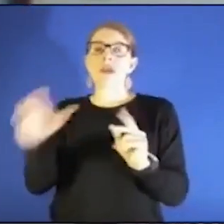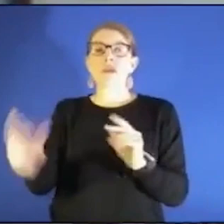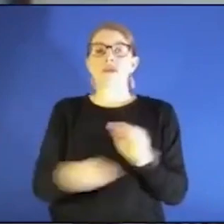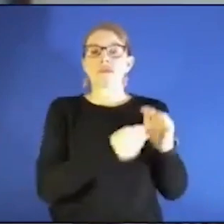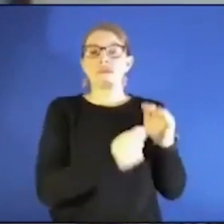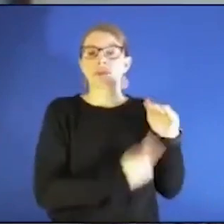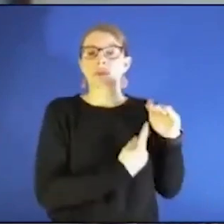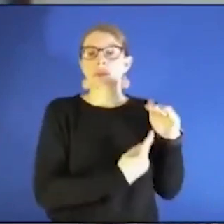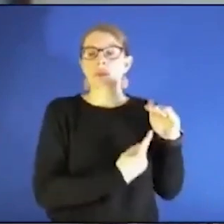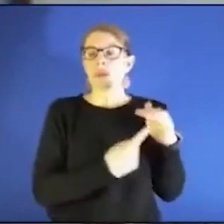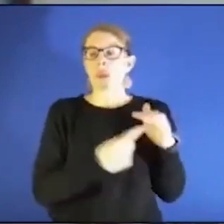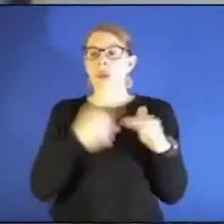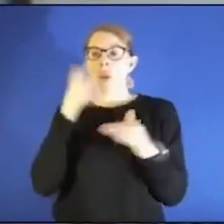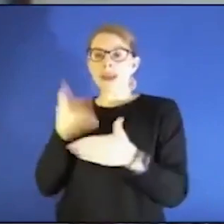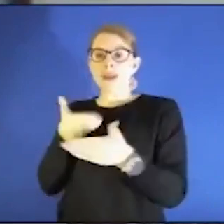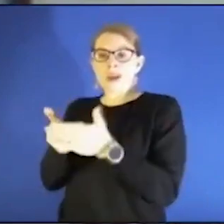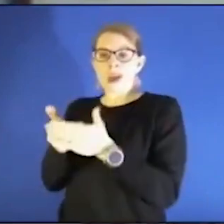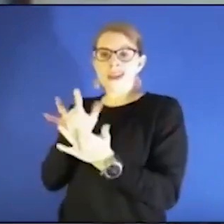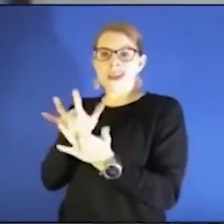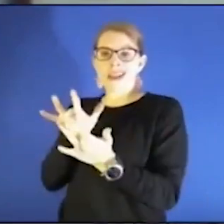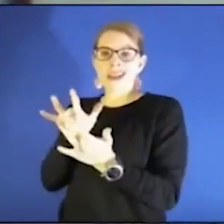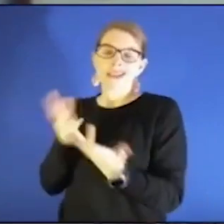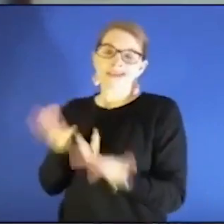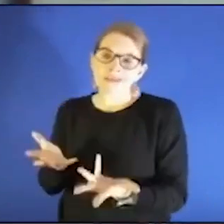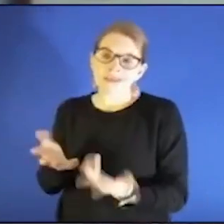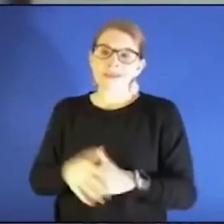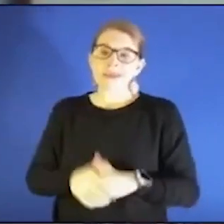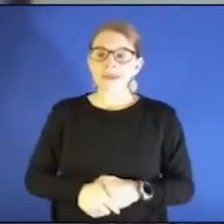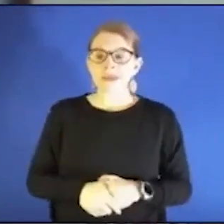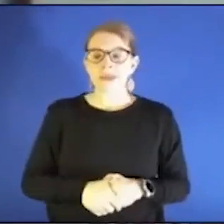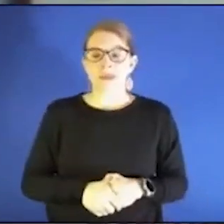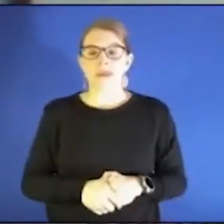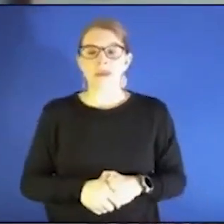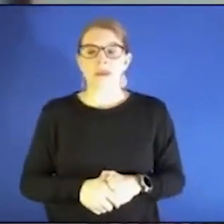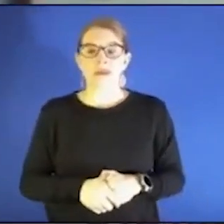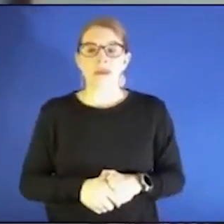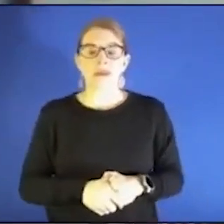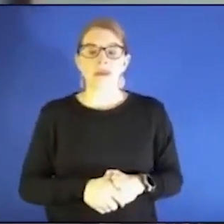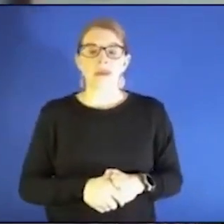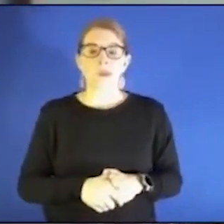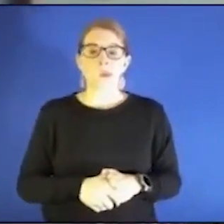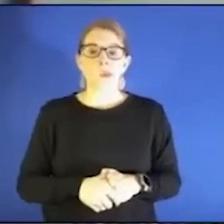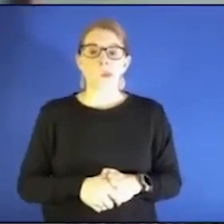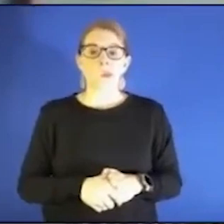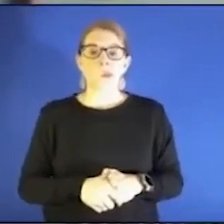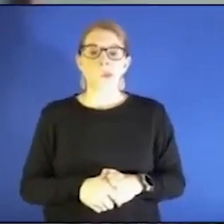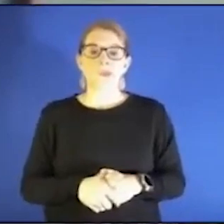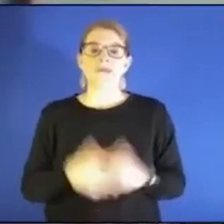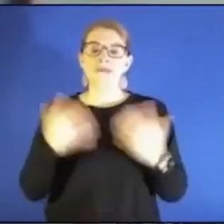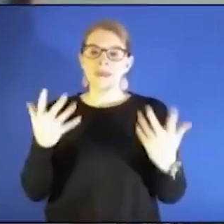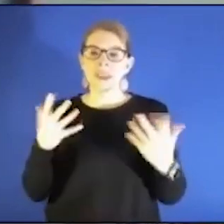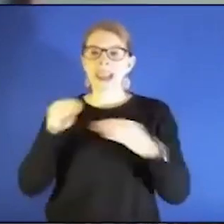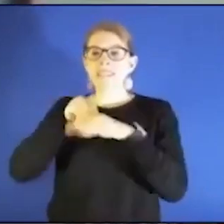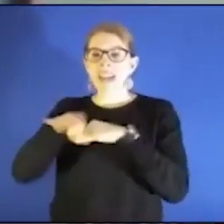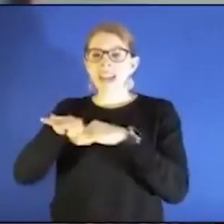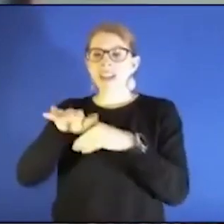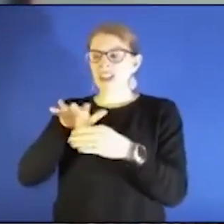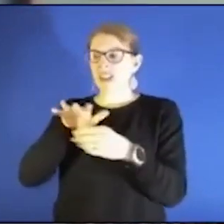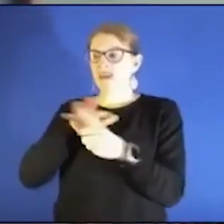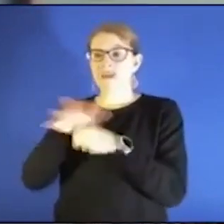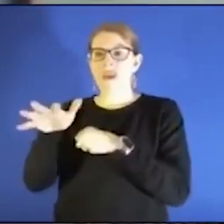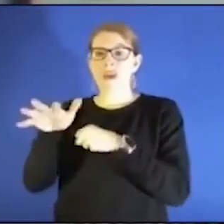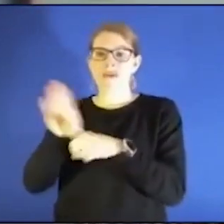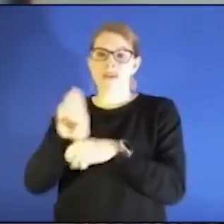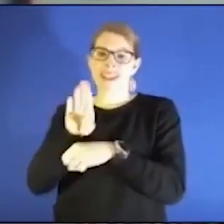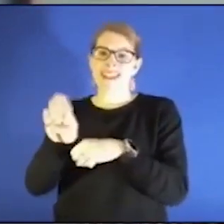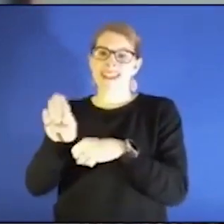in close contact. So it kind of, it affects your whole operation. And